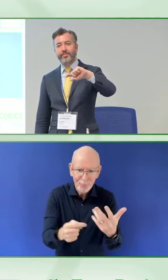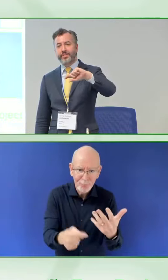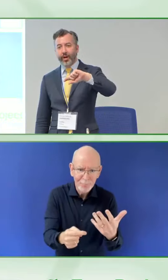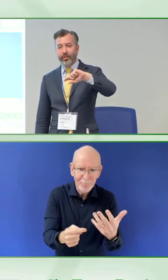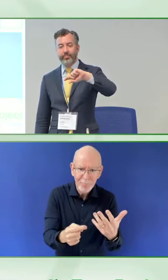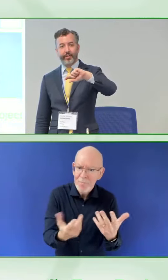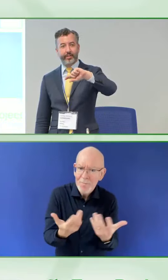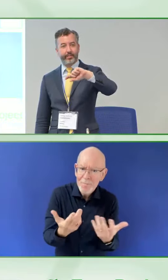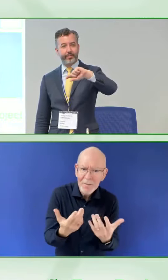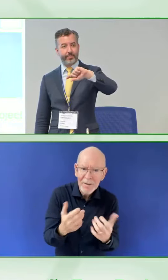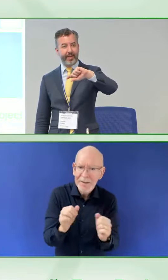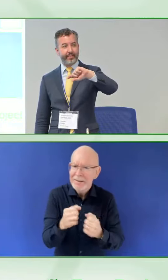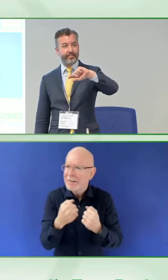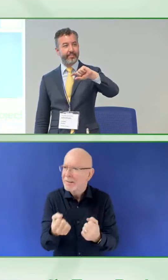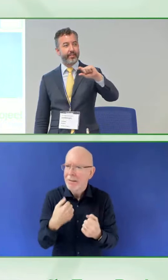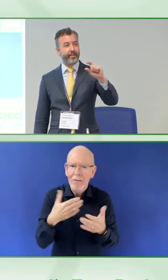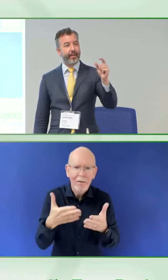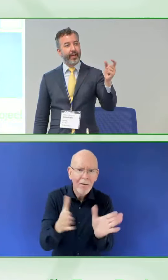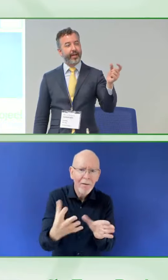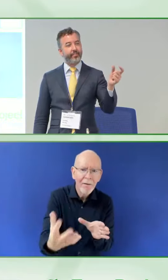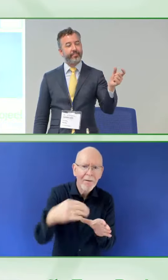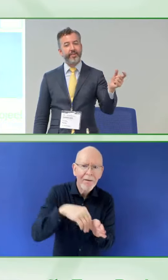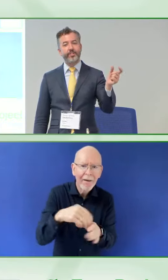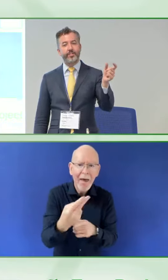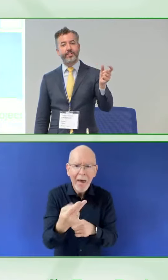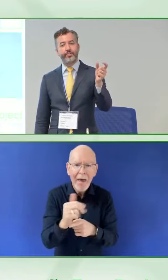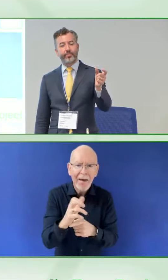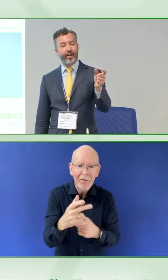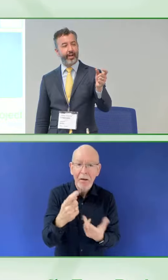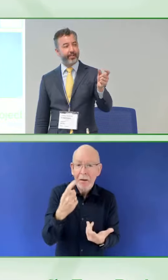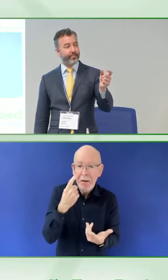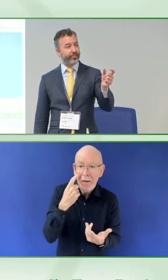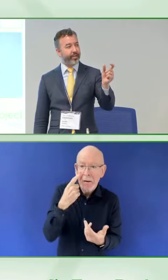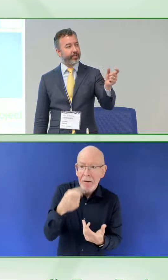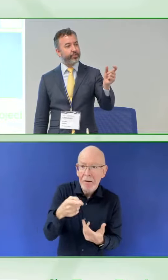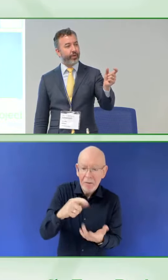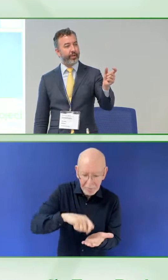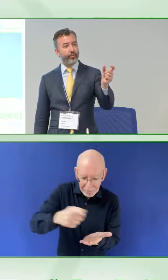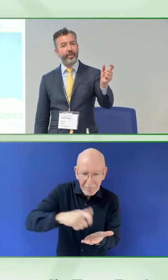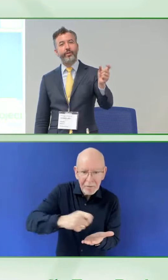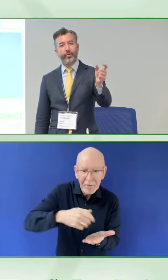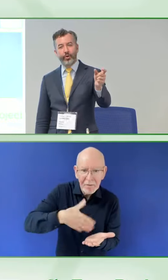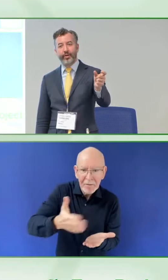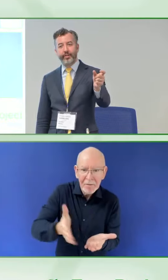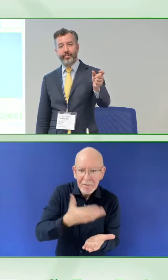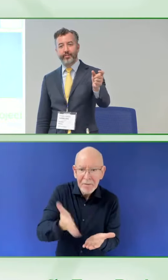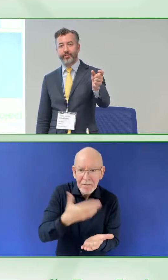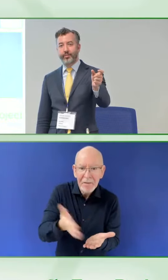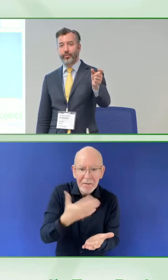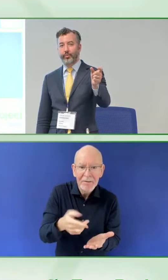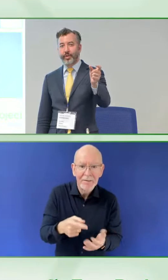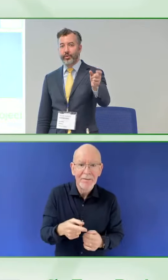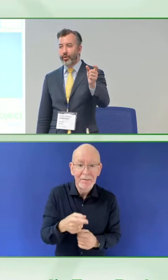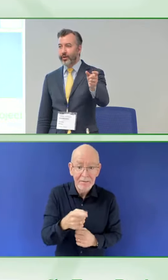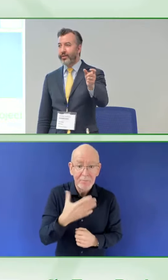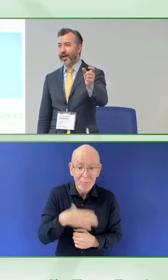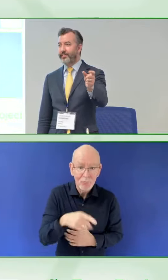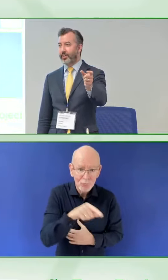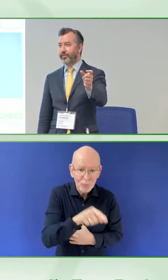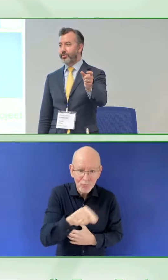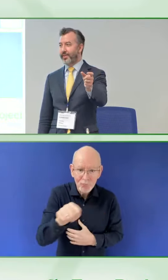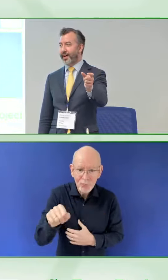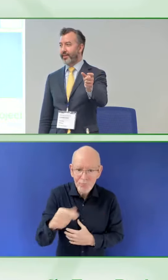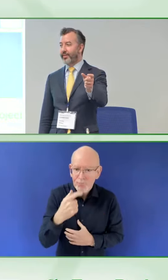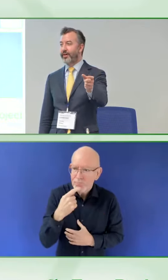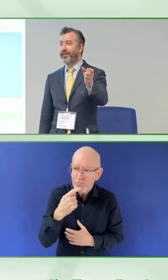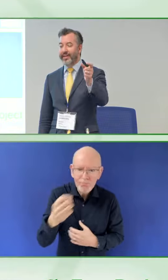the problem-solving space and finish this phrase for each one. We could have